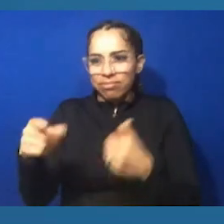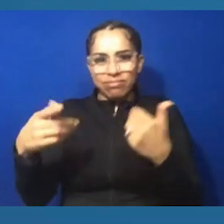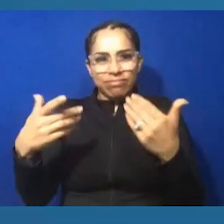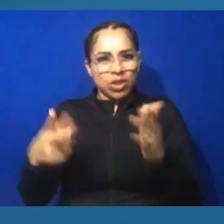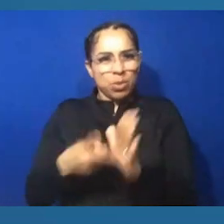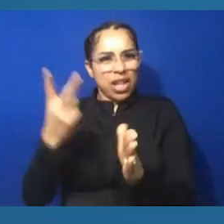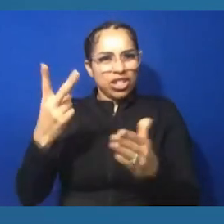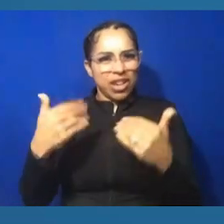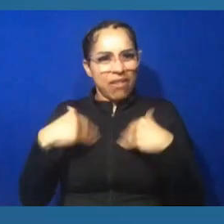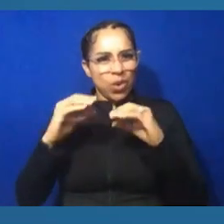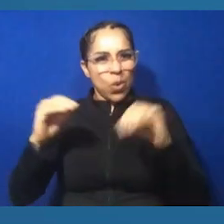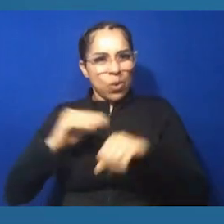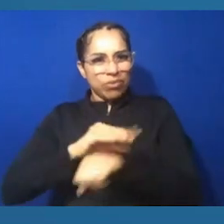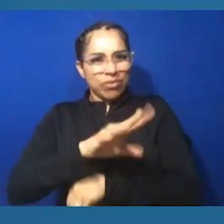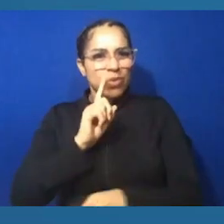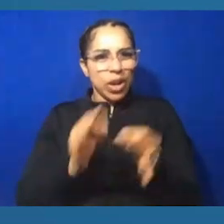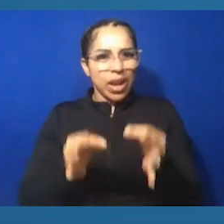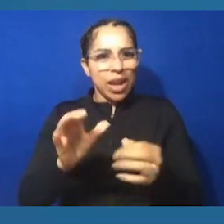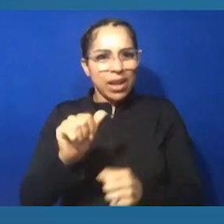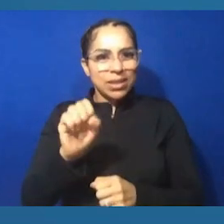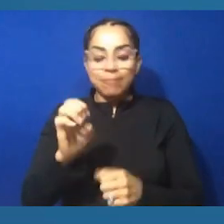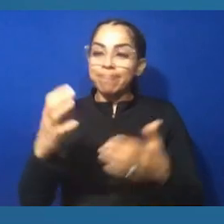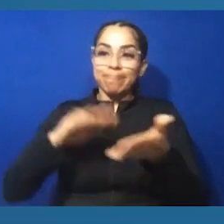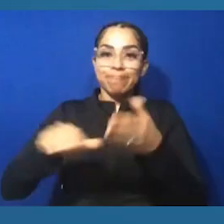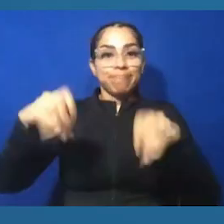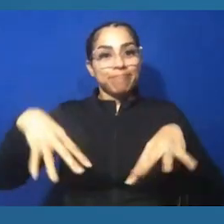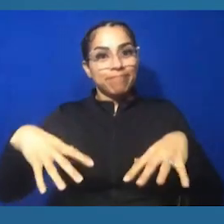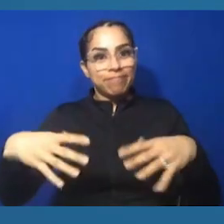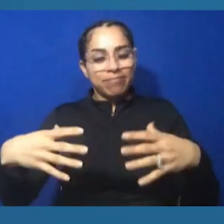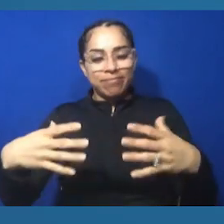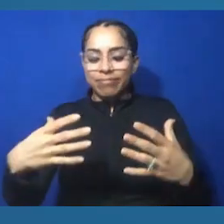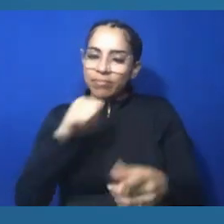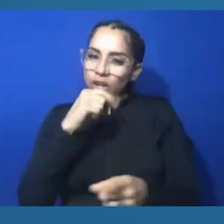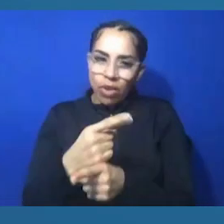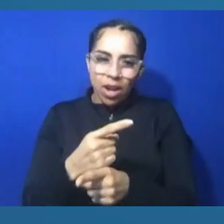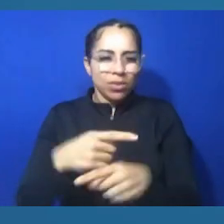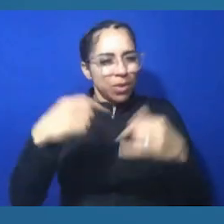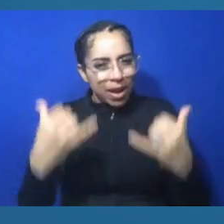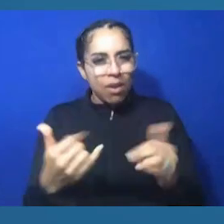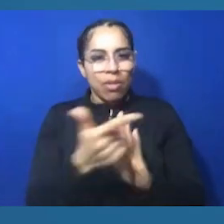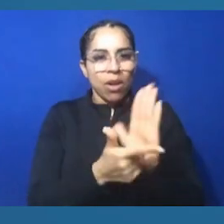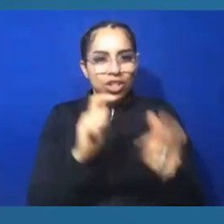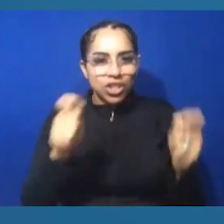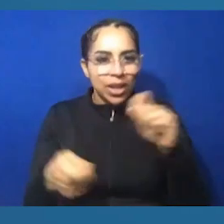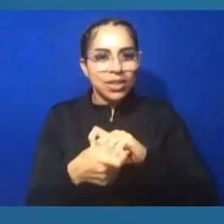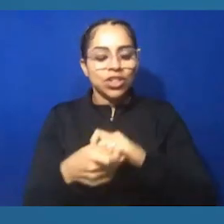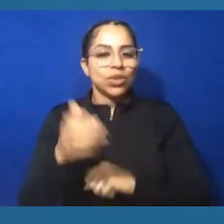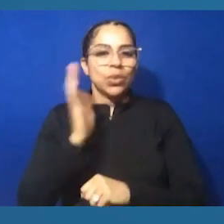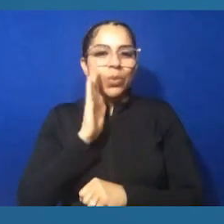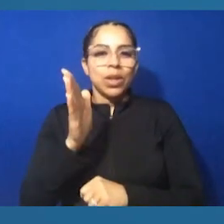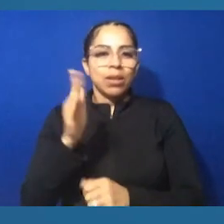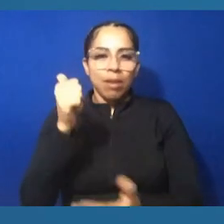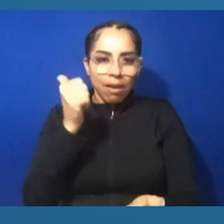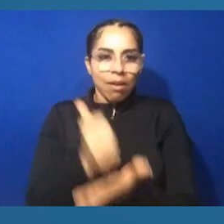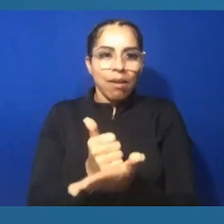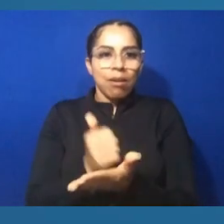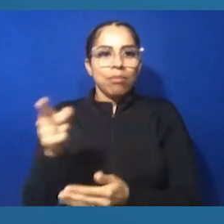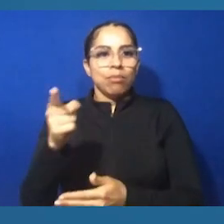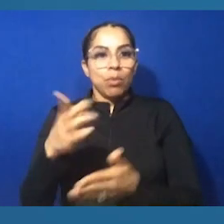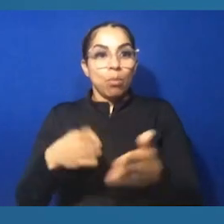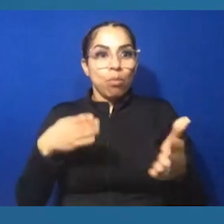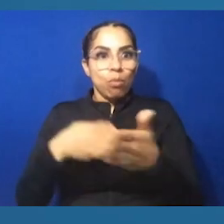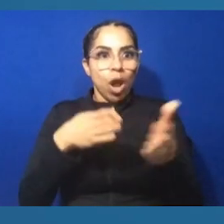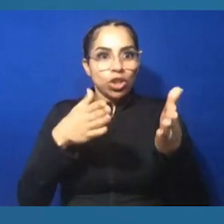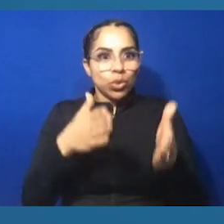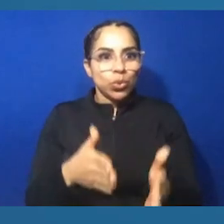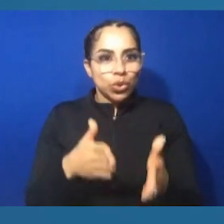So for the first time, we'll be easing this enormous burden on our prosecutors by narrowing what they have to turn over. It's that simple. And